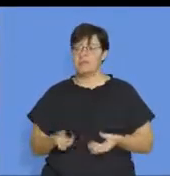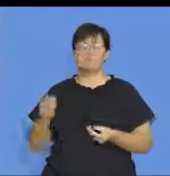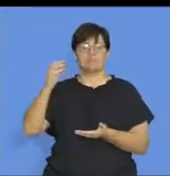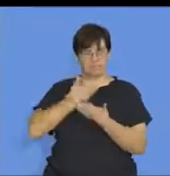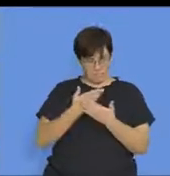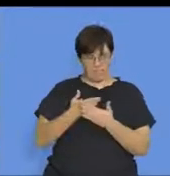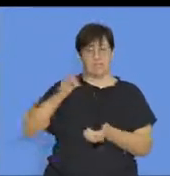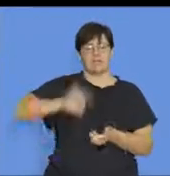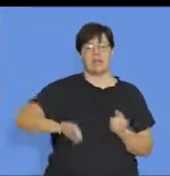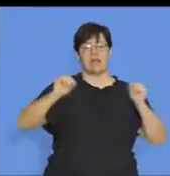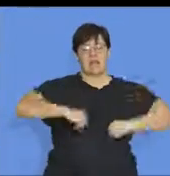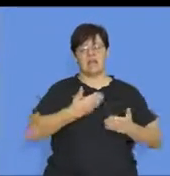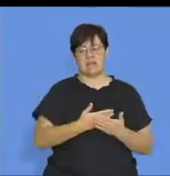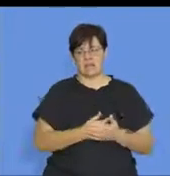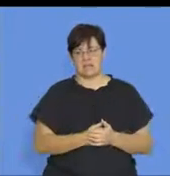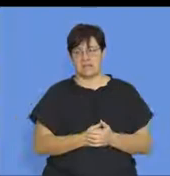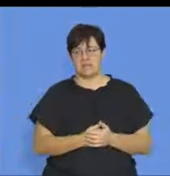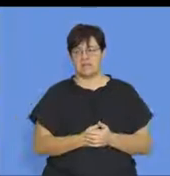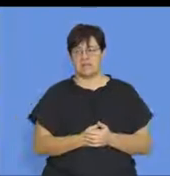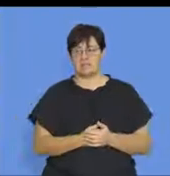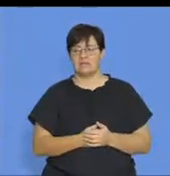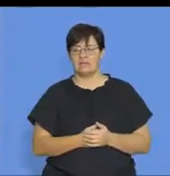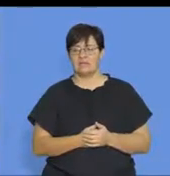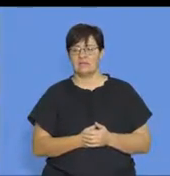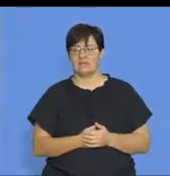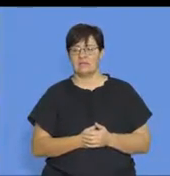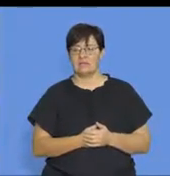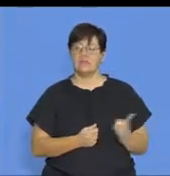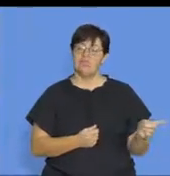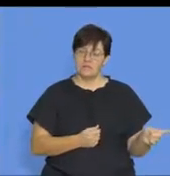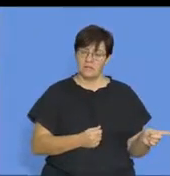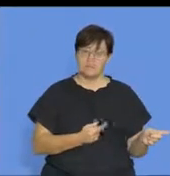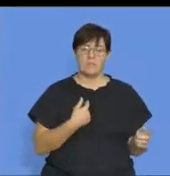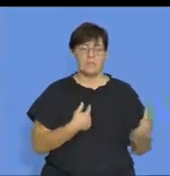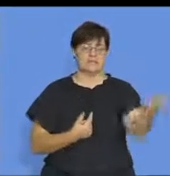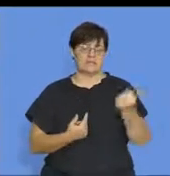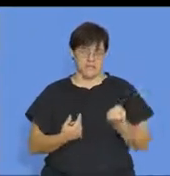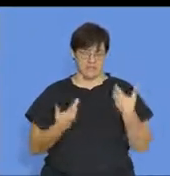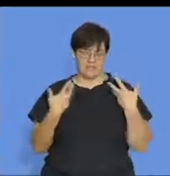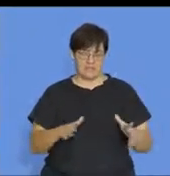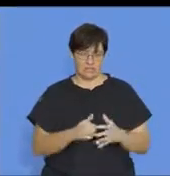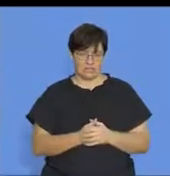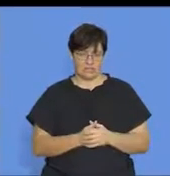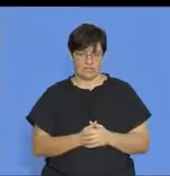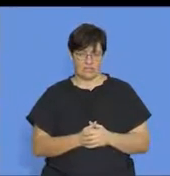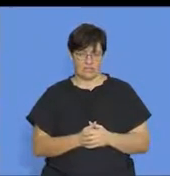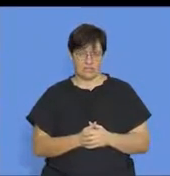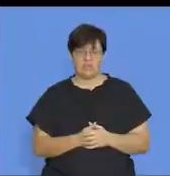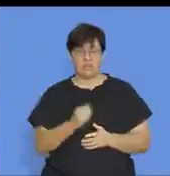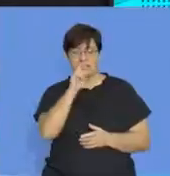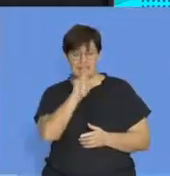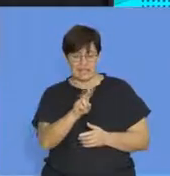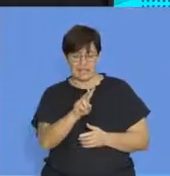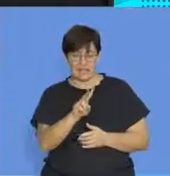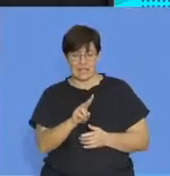entitled to versus what he has taken. Okay, so let's see whether he's